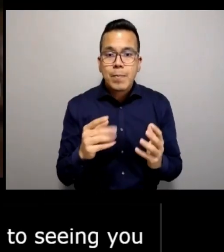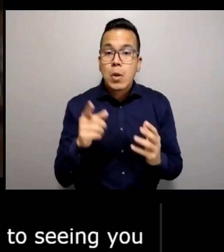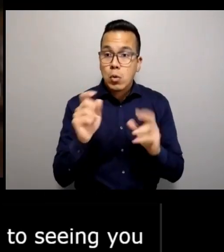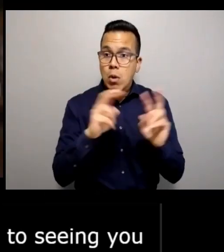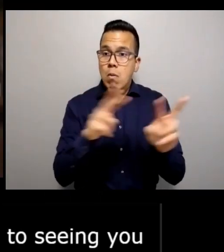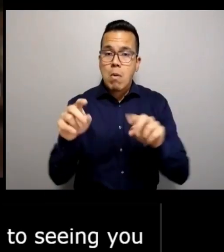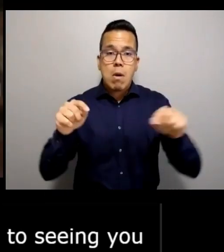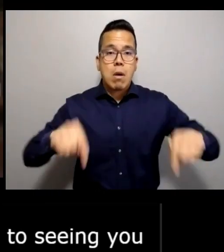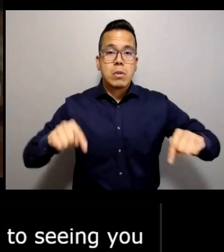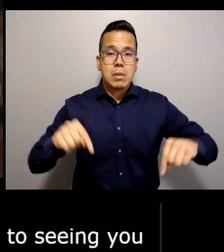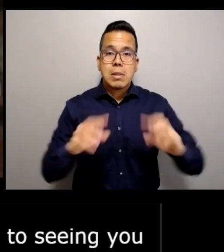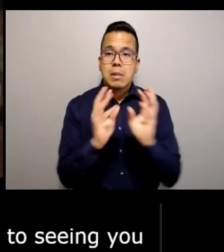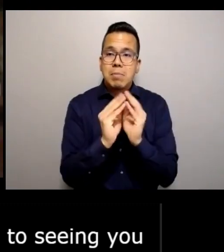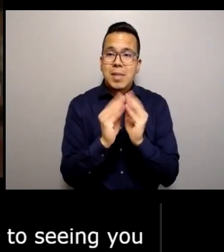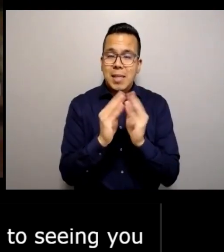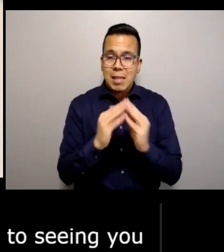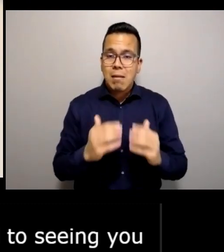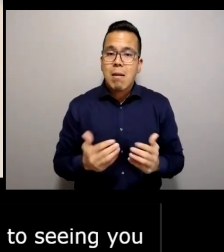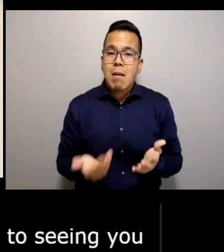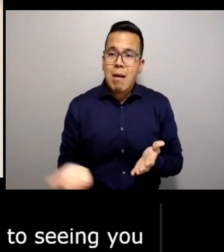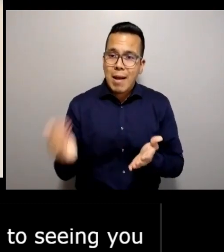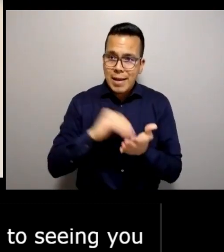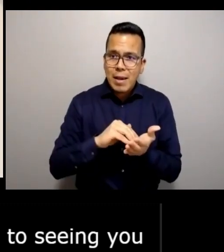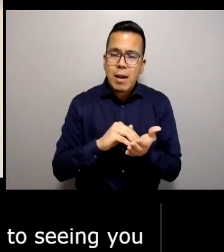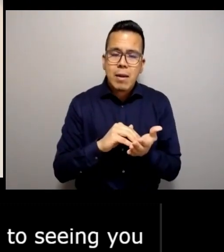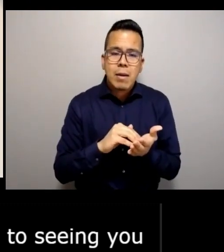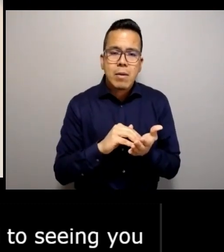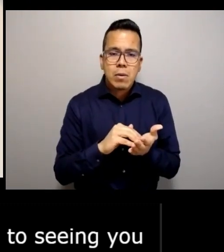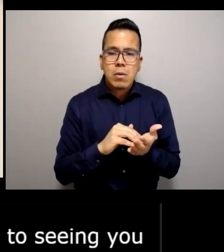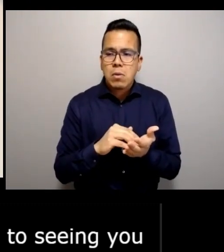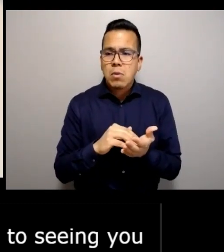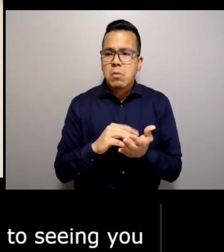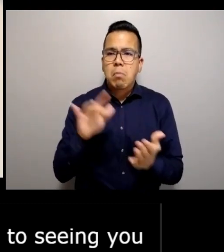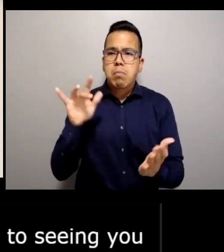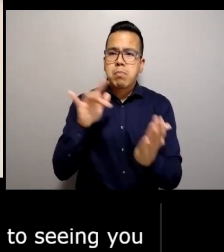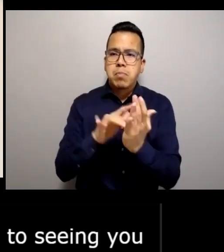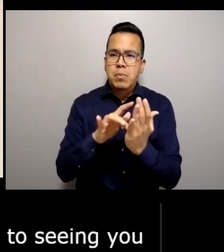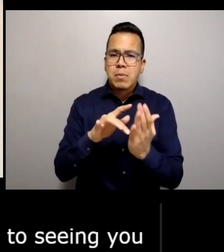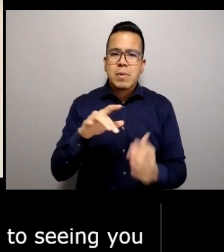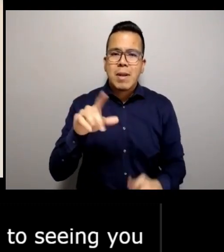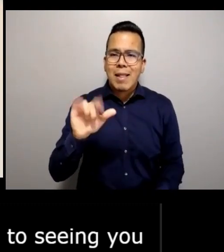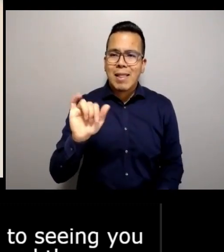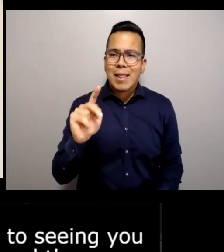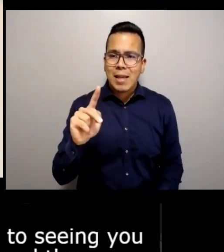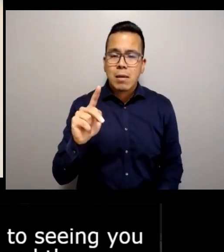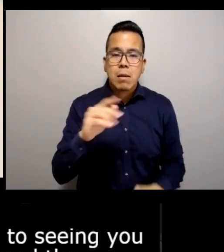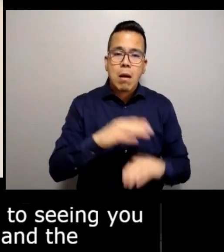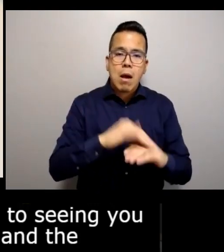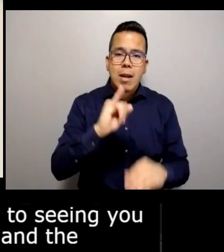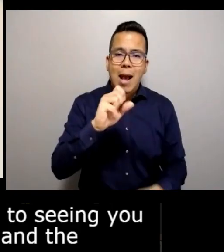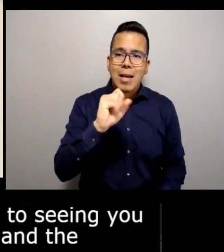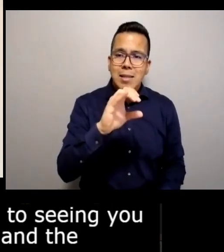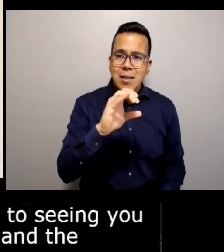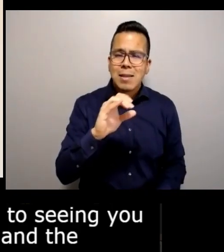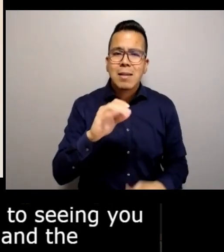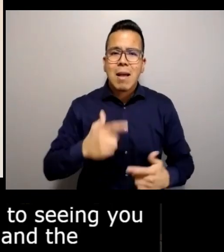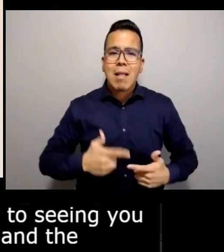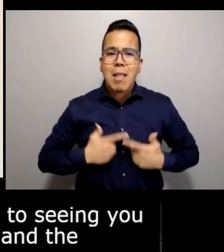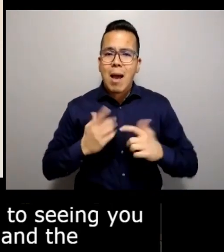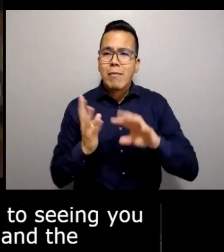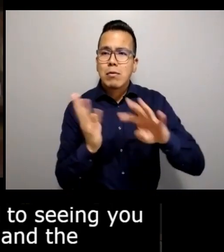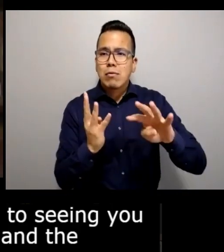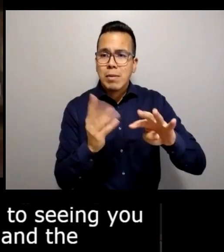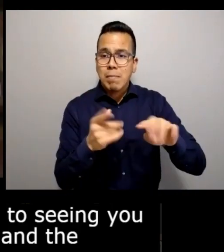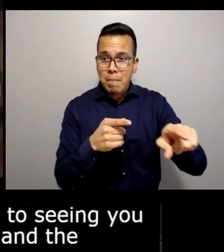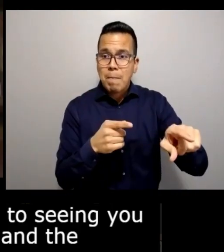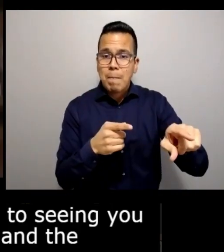these live again on the live stream channel of Internet Society, as well as several other channels